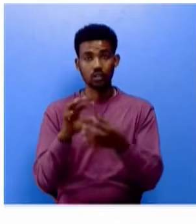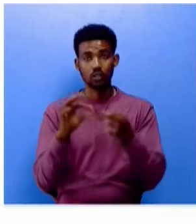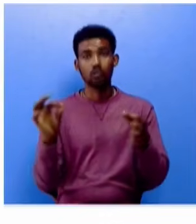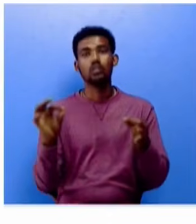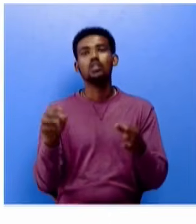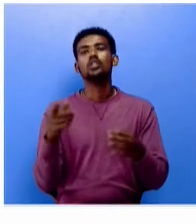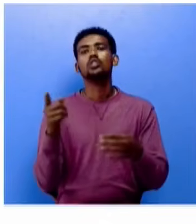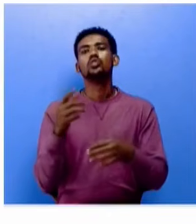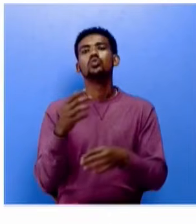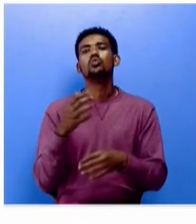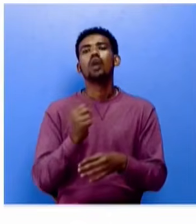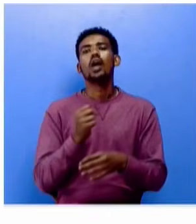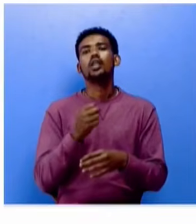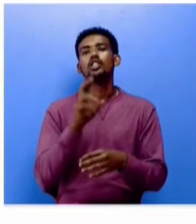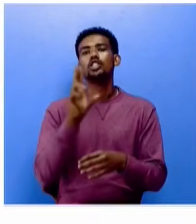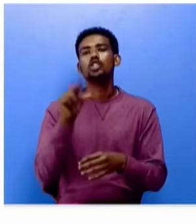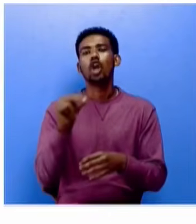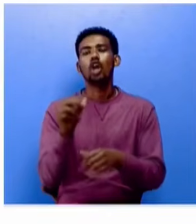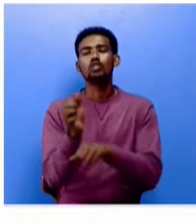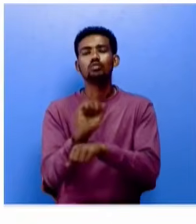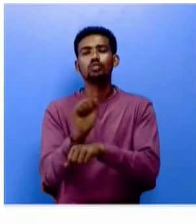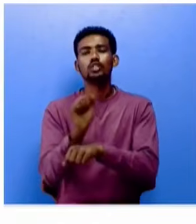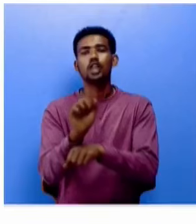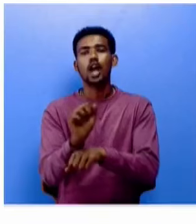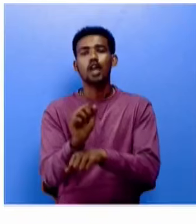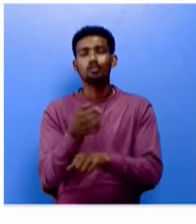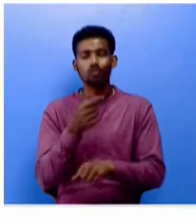you had not better drive quickly.